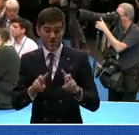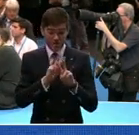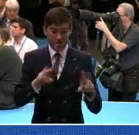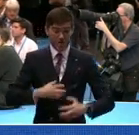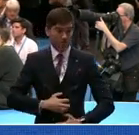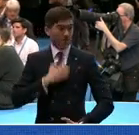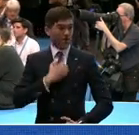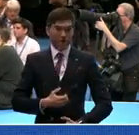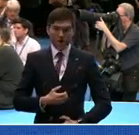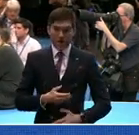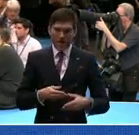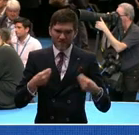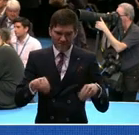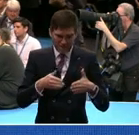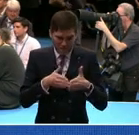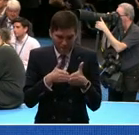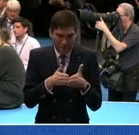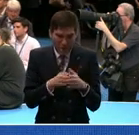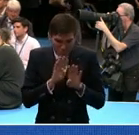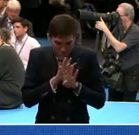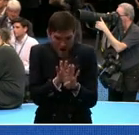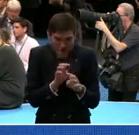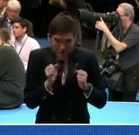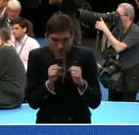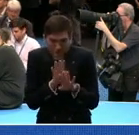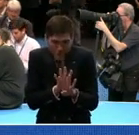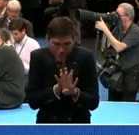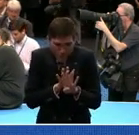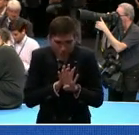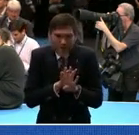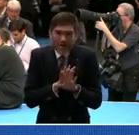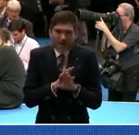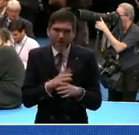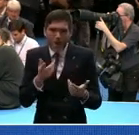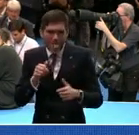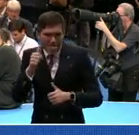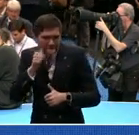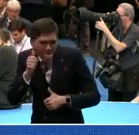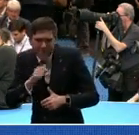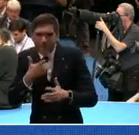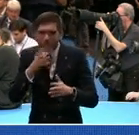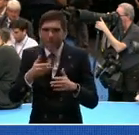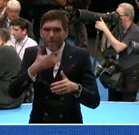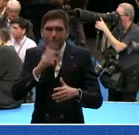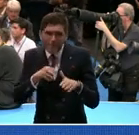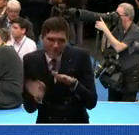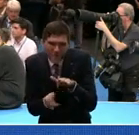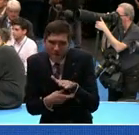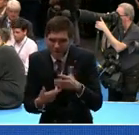people crammed into flimsy boats crossing the Channel, exploited by people smugglers, vile